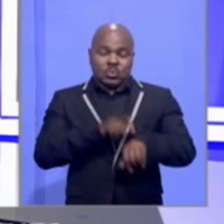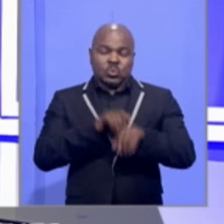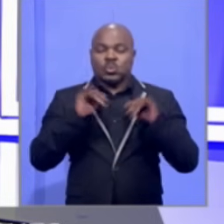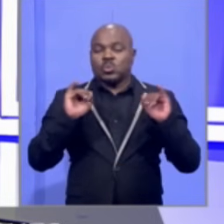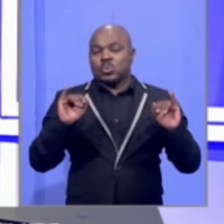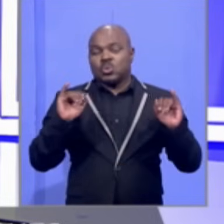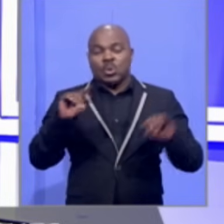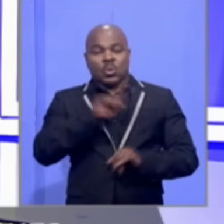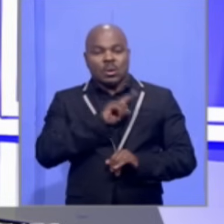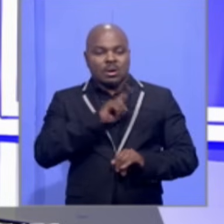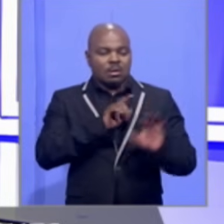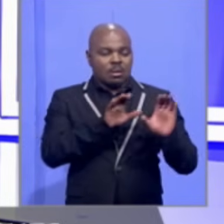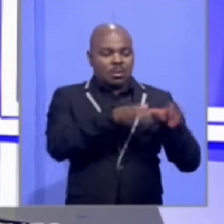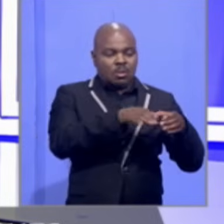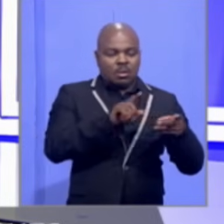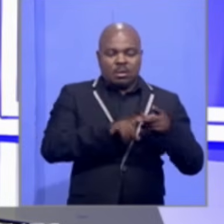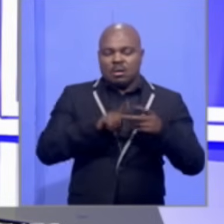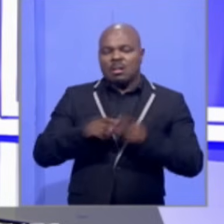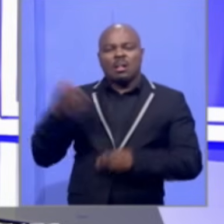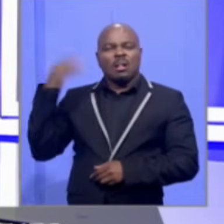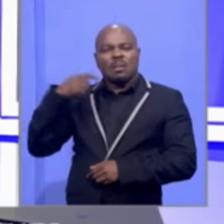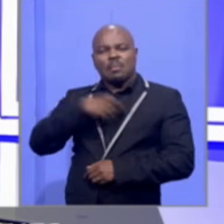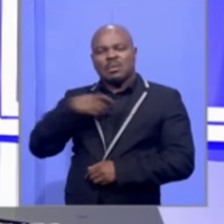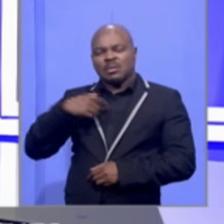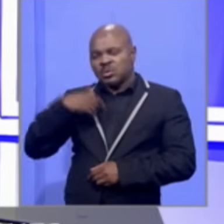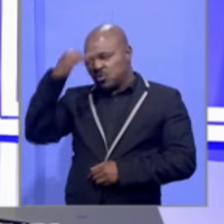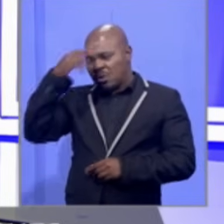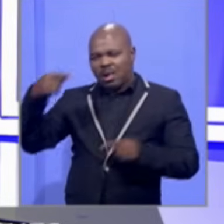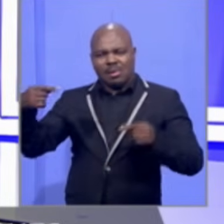tsa mokga le mo presidente wa mehleng Jacob Zuma.